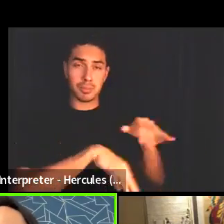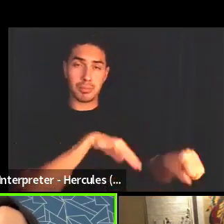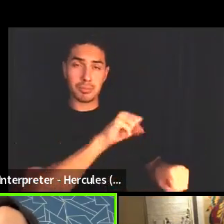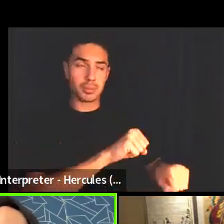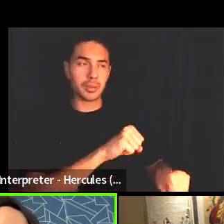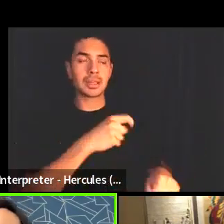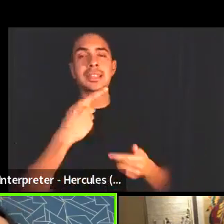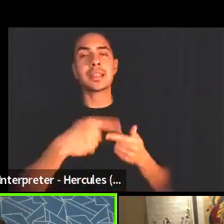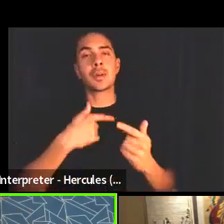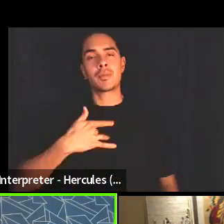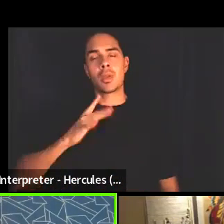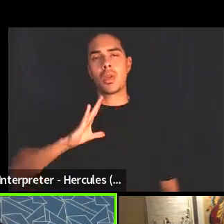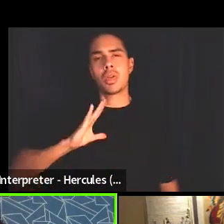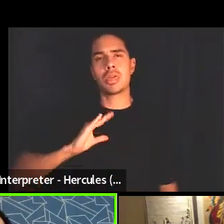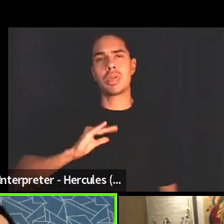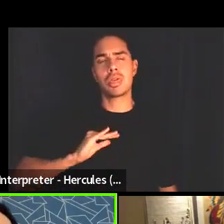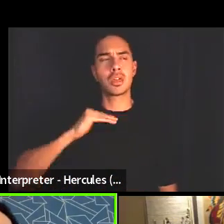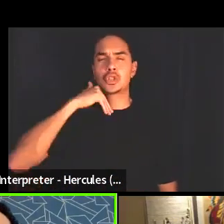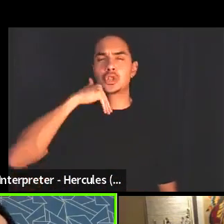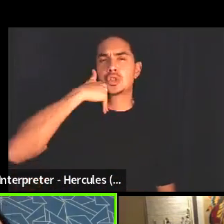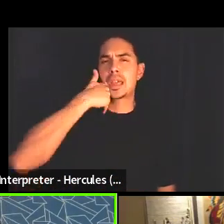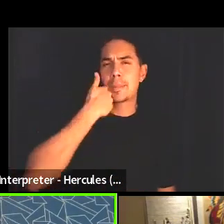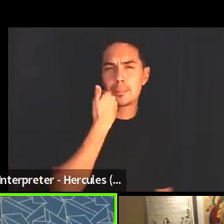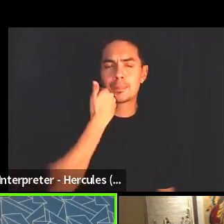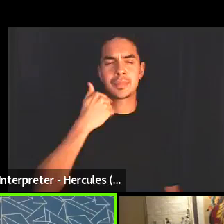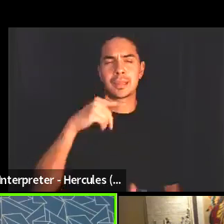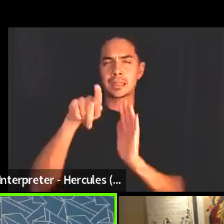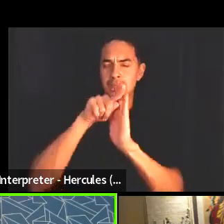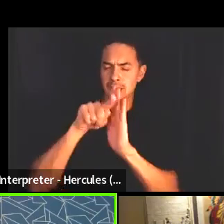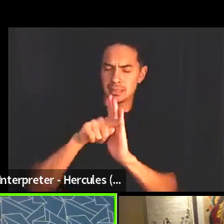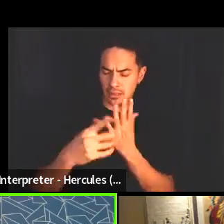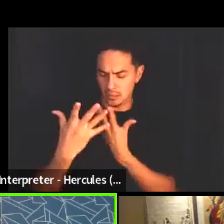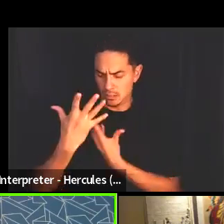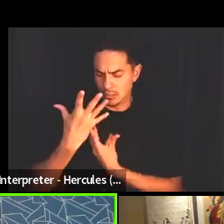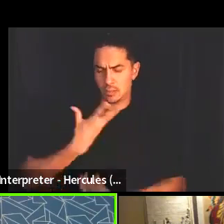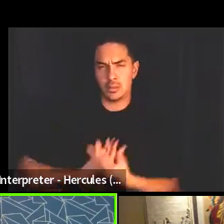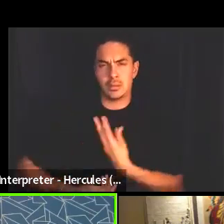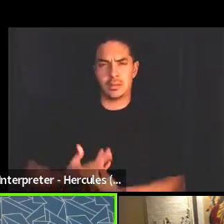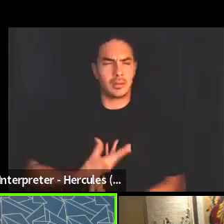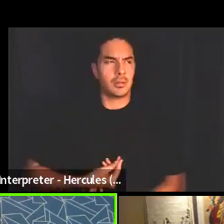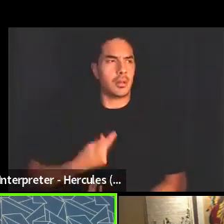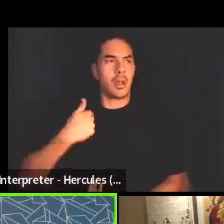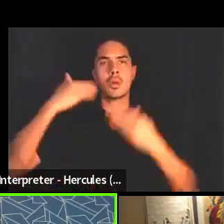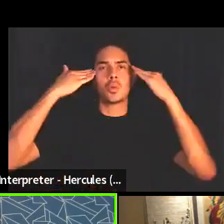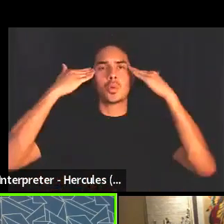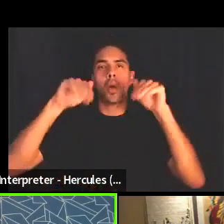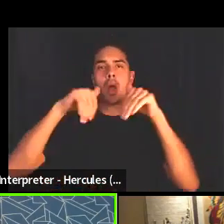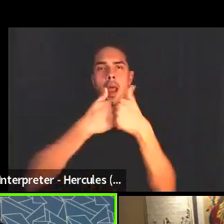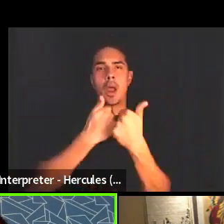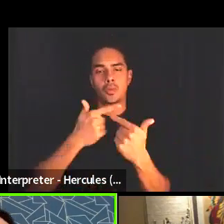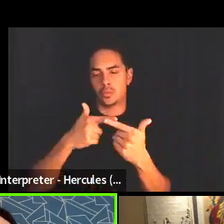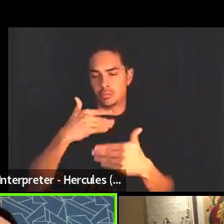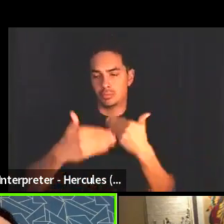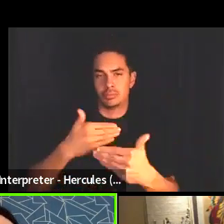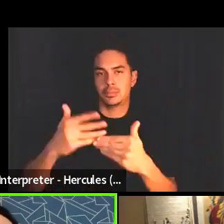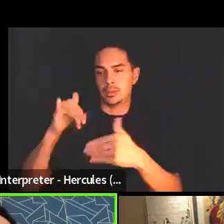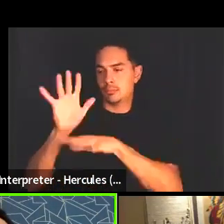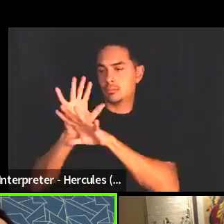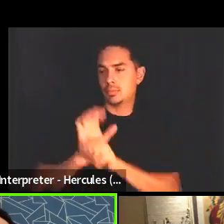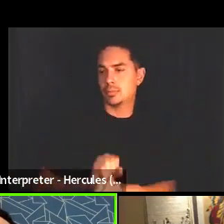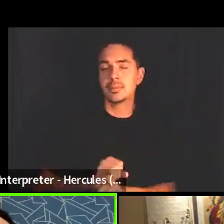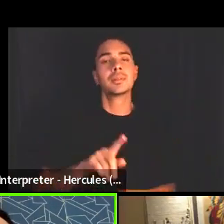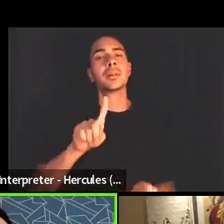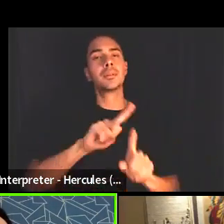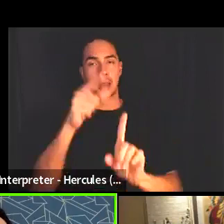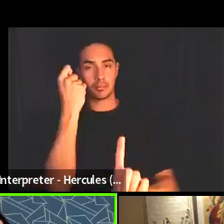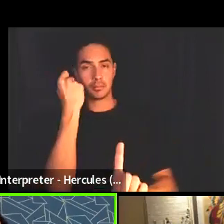we carry all the shame, all the things, all the, and that shame doesn't even belong to us. Just like how we talk